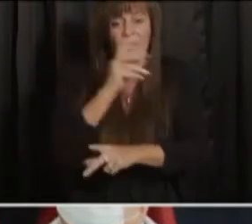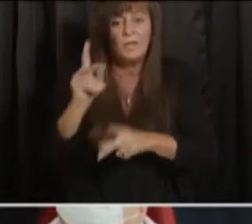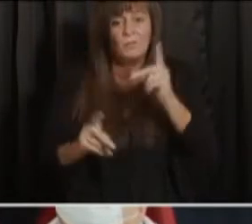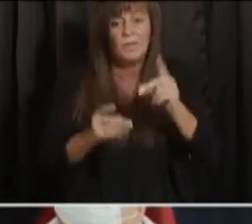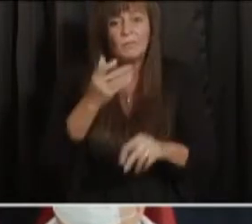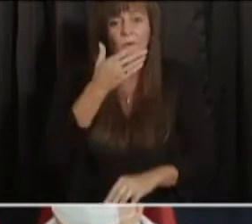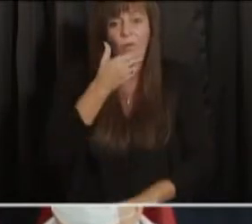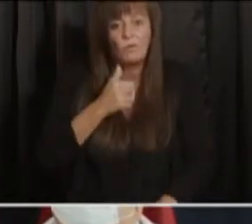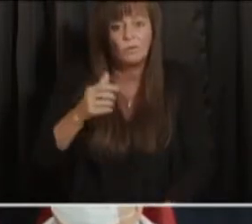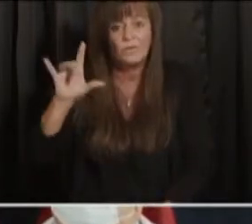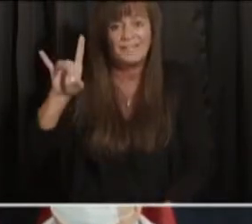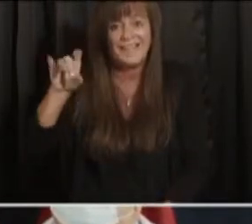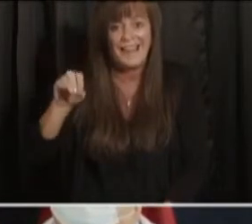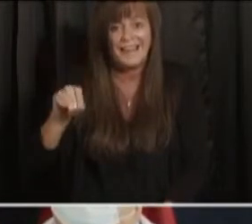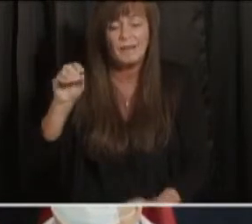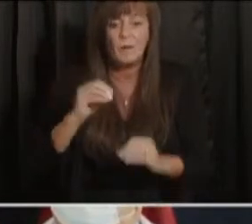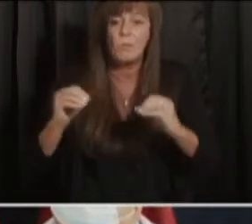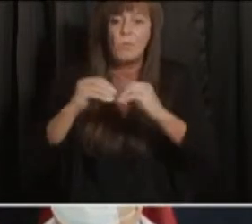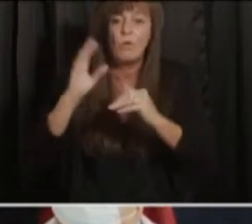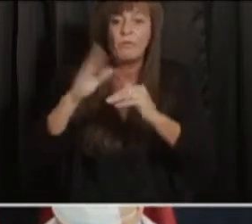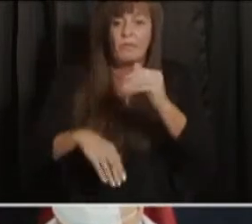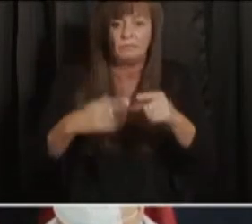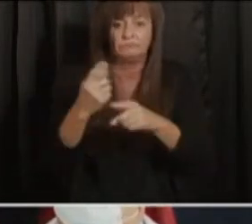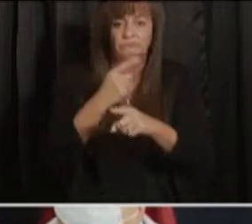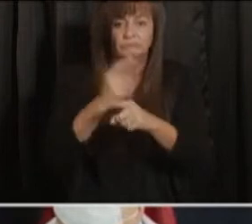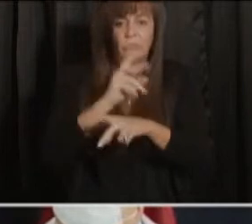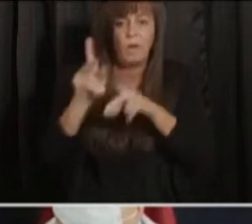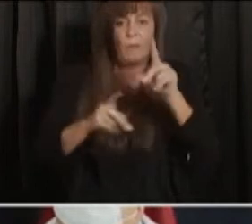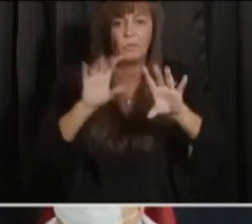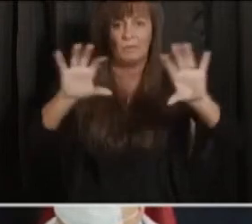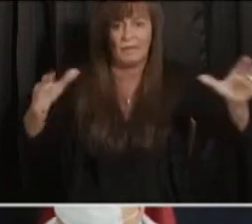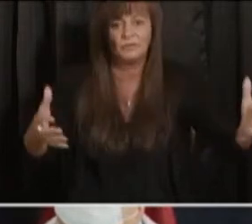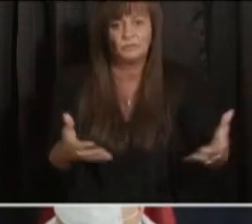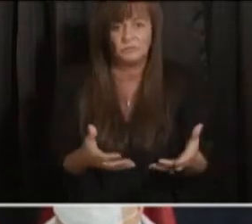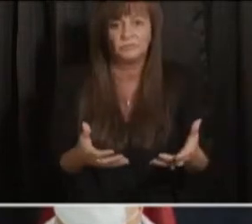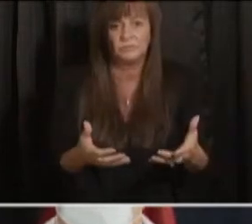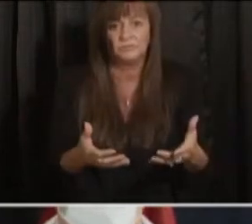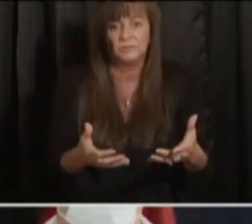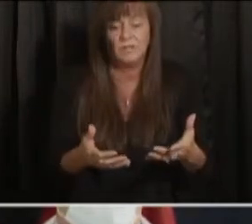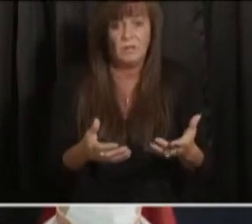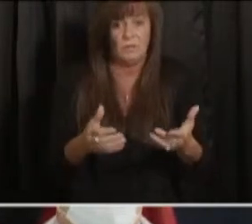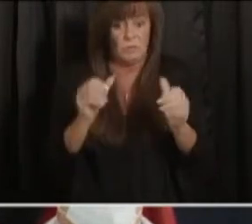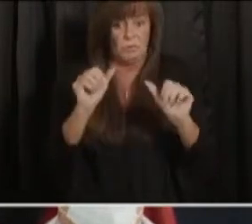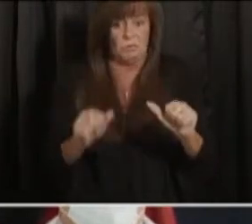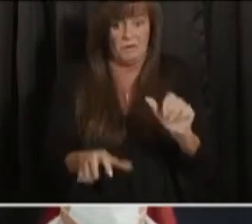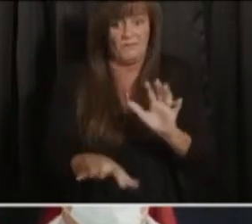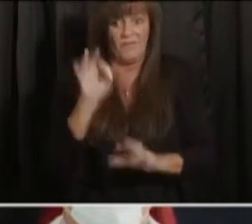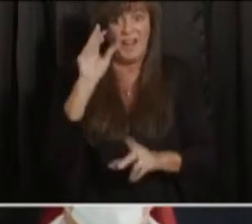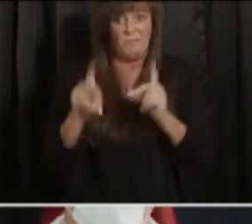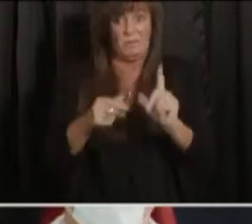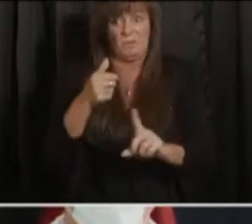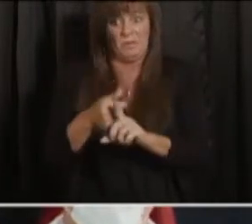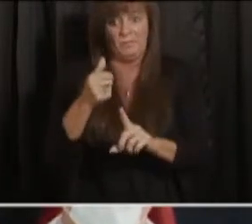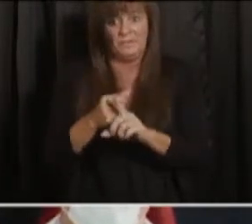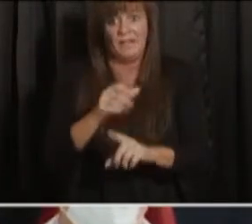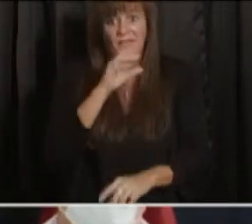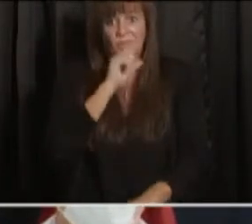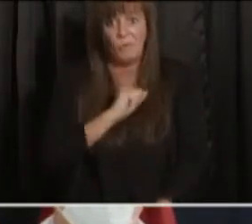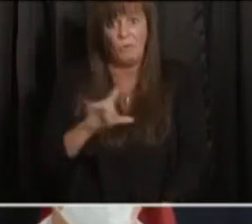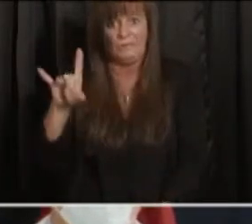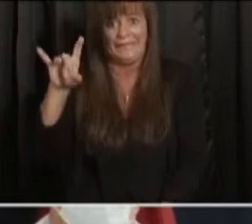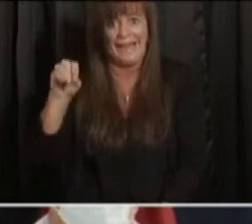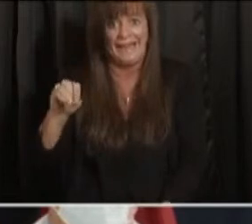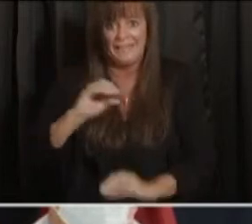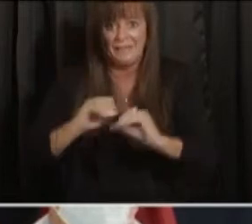general population, right? So the fact that you could even find people over 80 that were unvaccinated